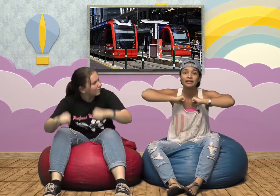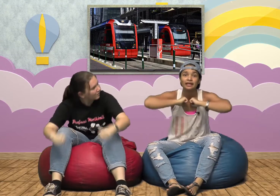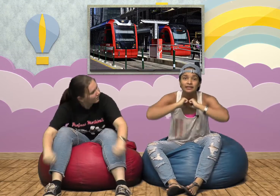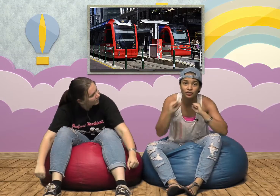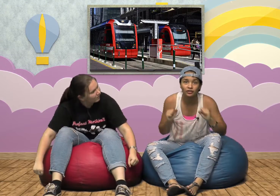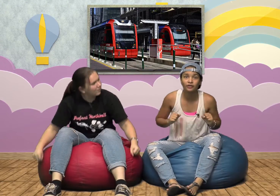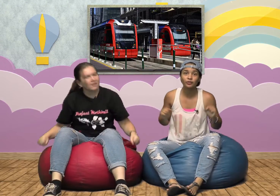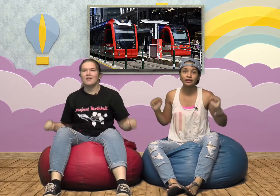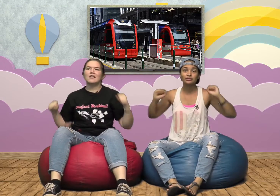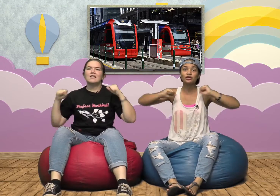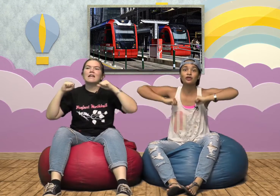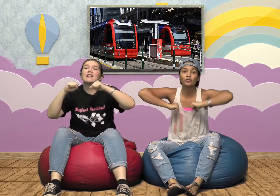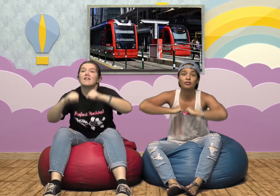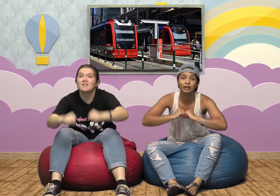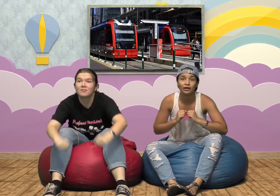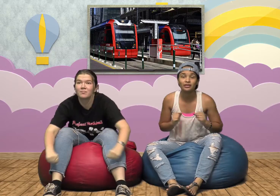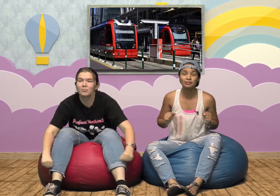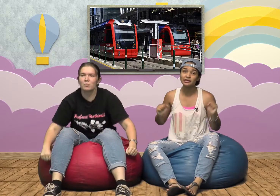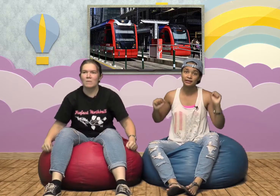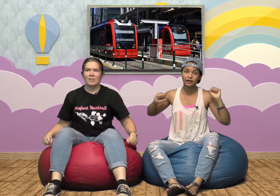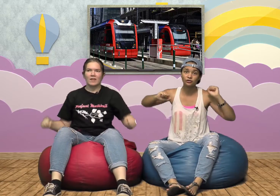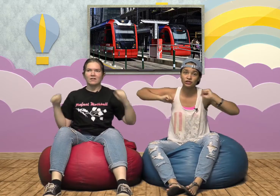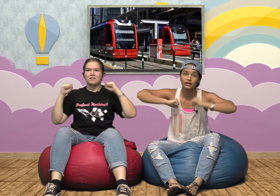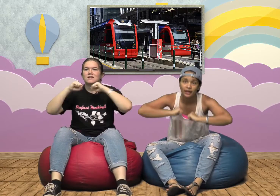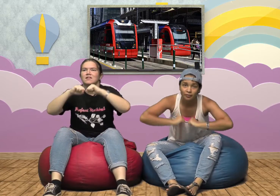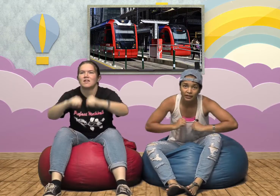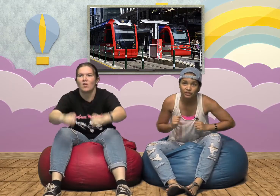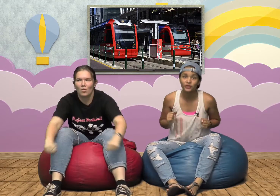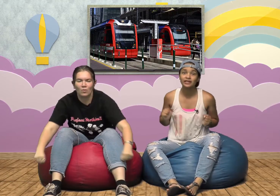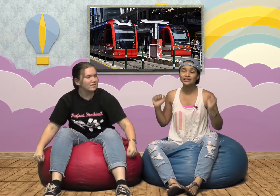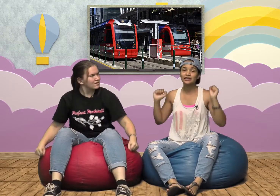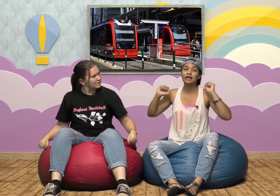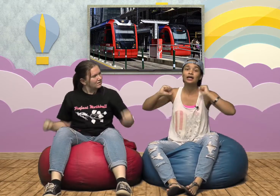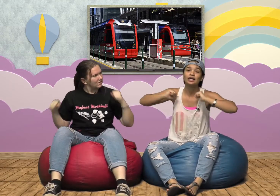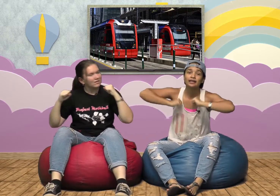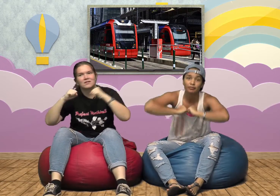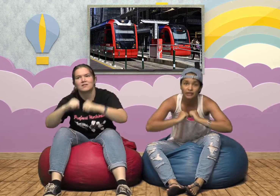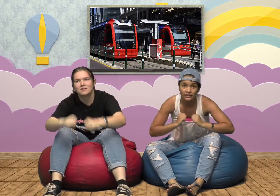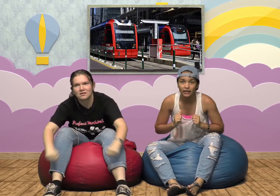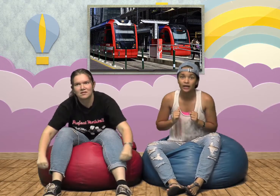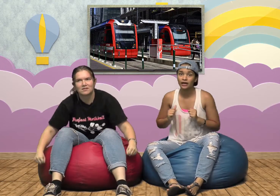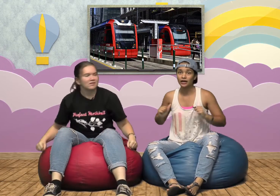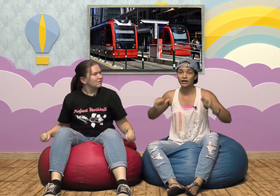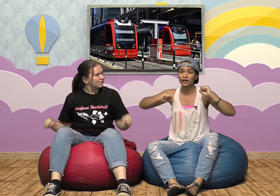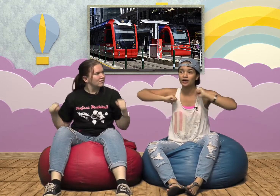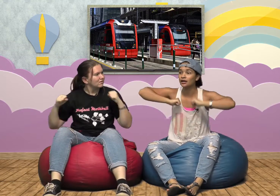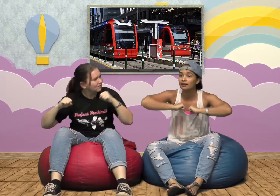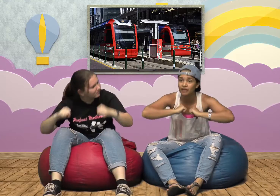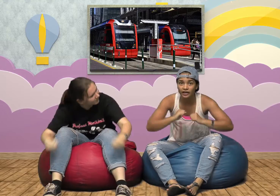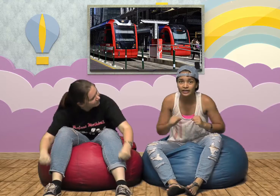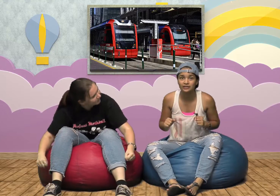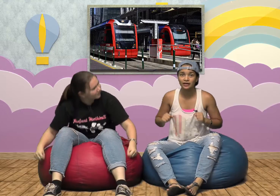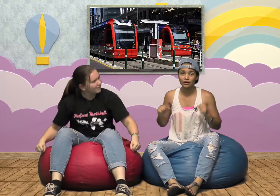when mommy and daddy is not around or when there's not a grown Yes. up around, especially in the ocean. Make sure that Always. there's a captain,